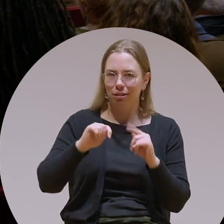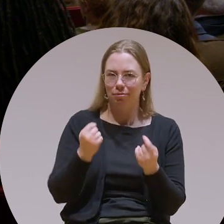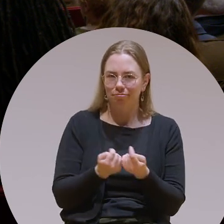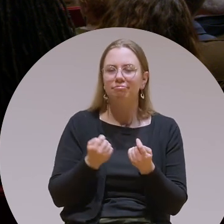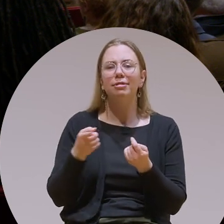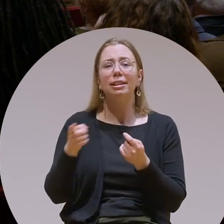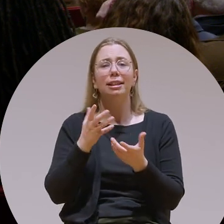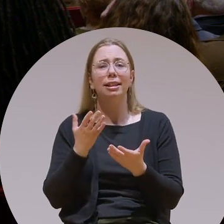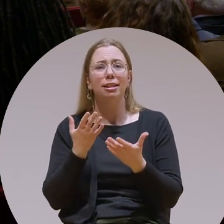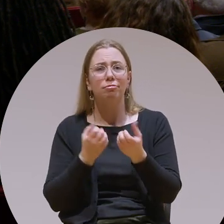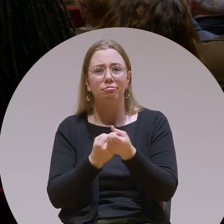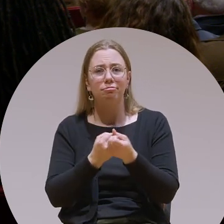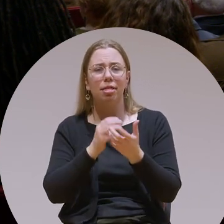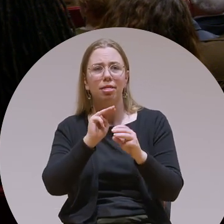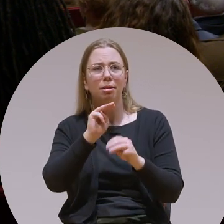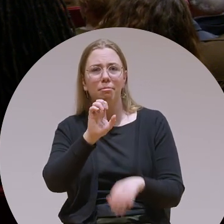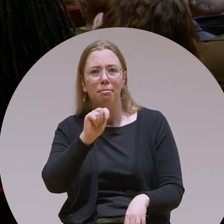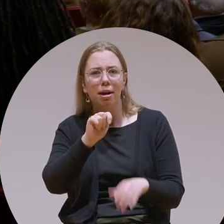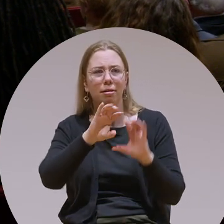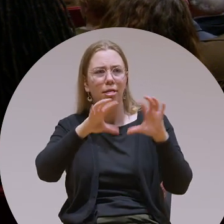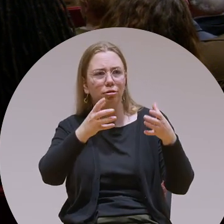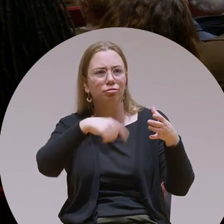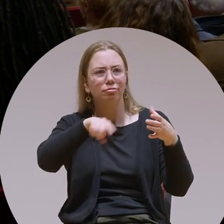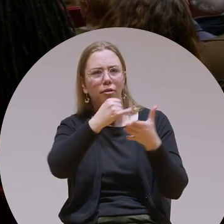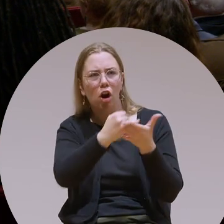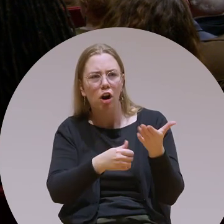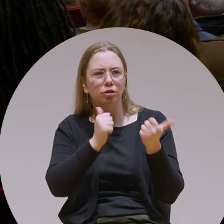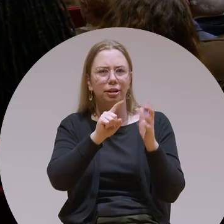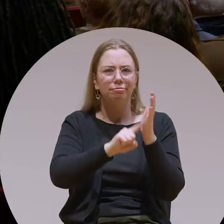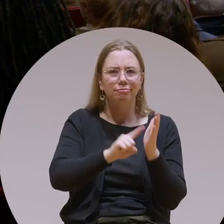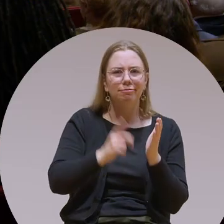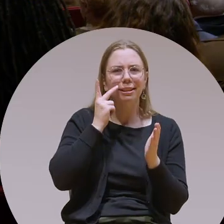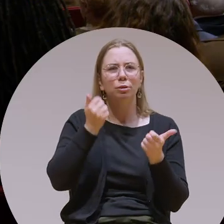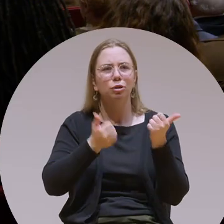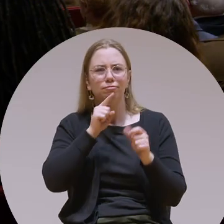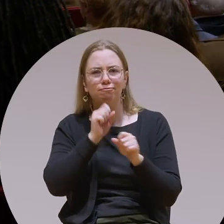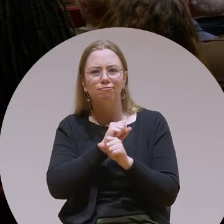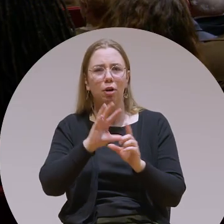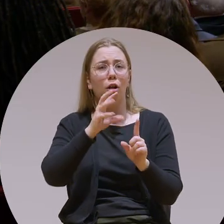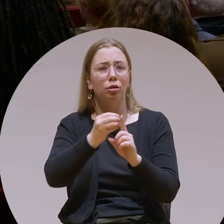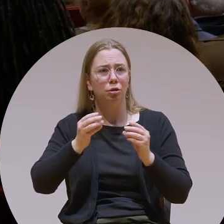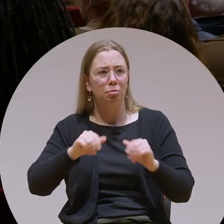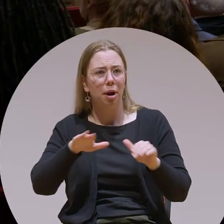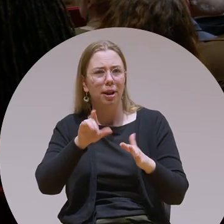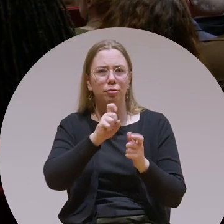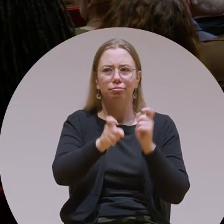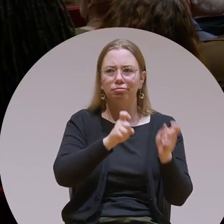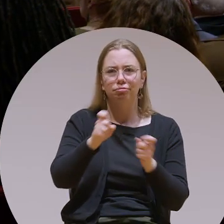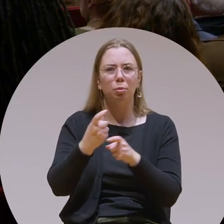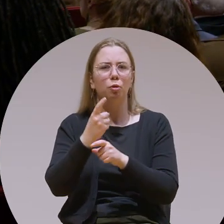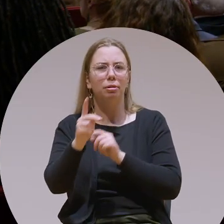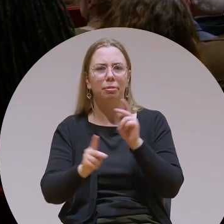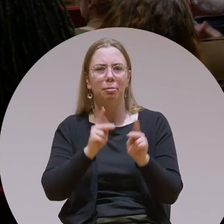Met's collection and potential acquisitions that are considered cultural property. So please join me in welcoming Lucian Simmons,